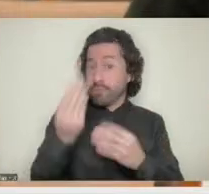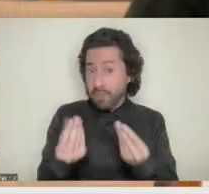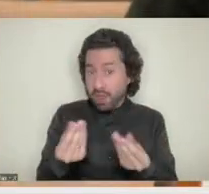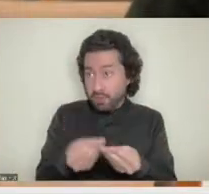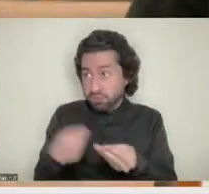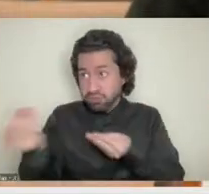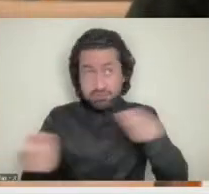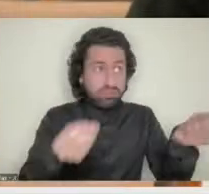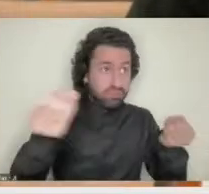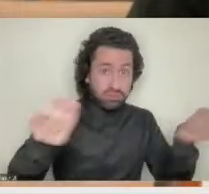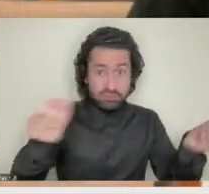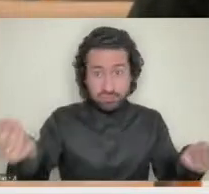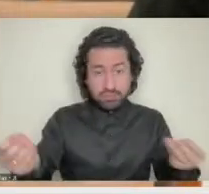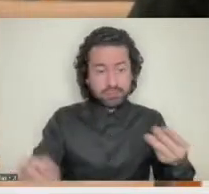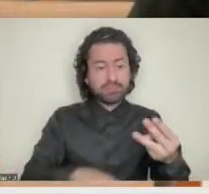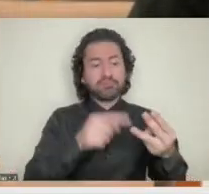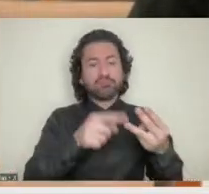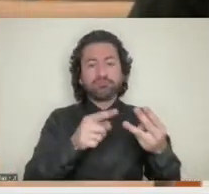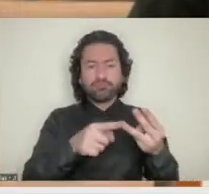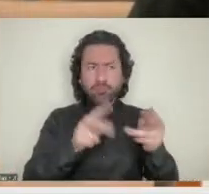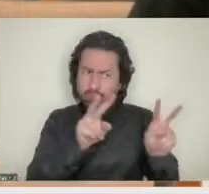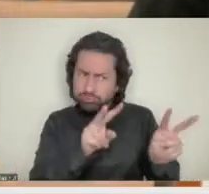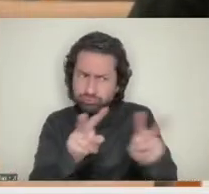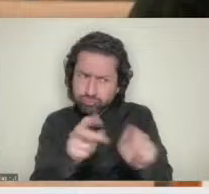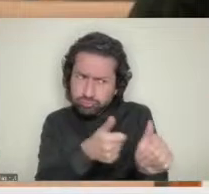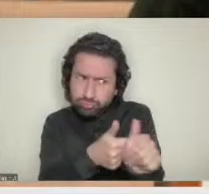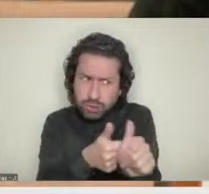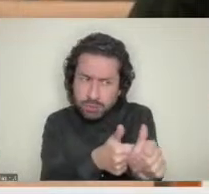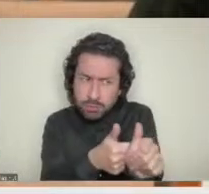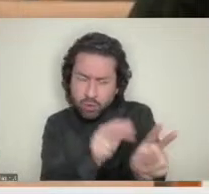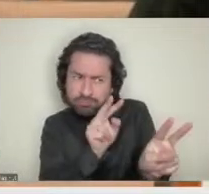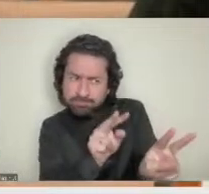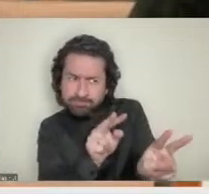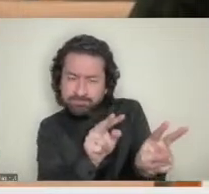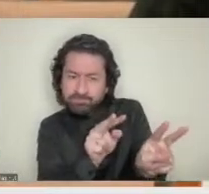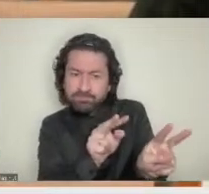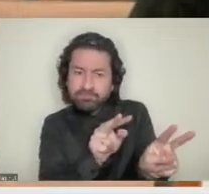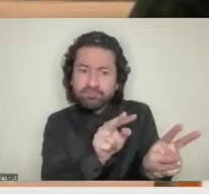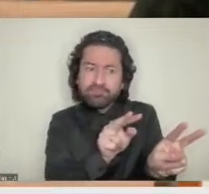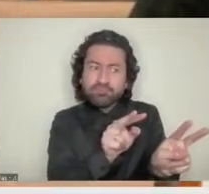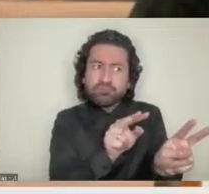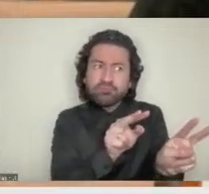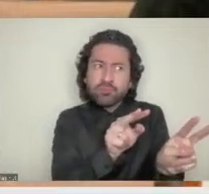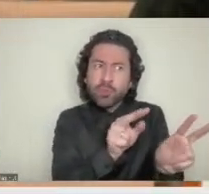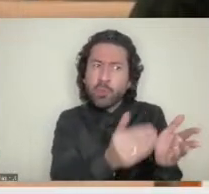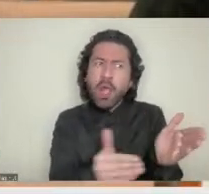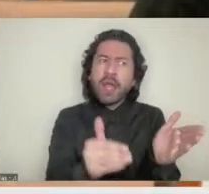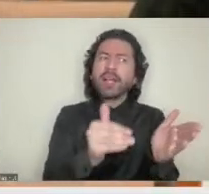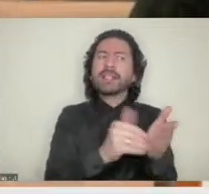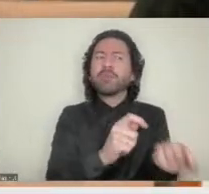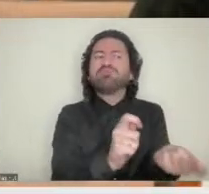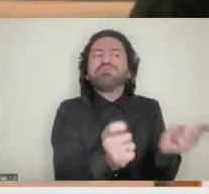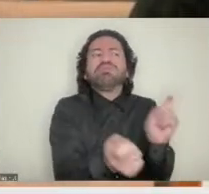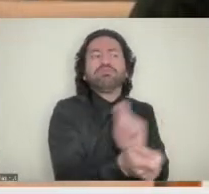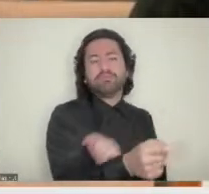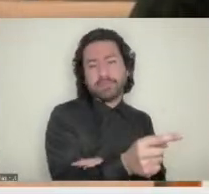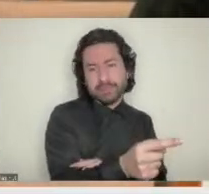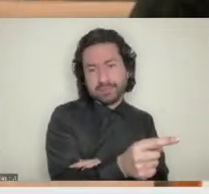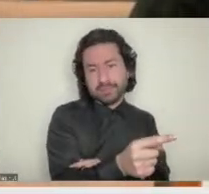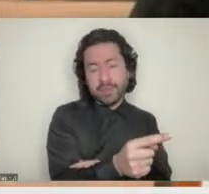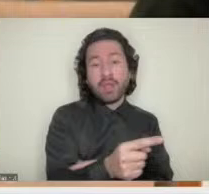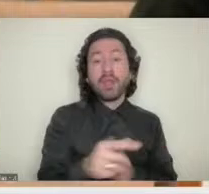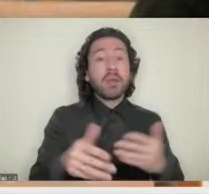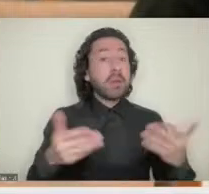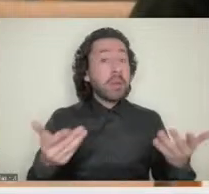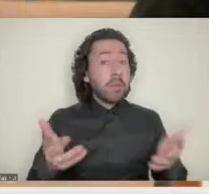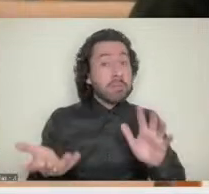of transfers, but also in order to exert control and have a network in place in